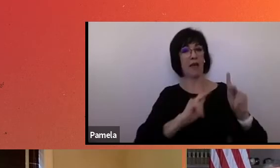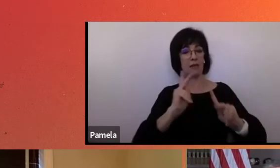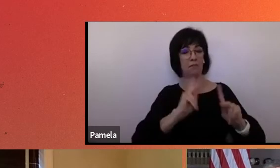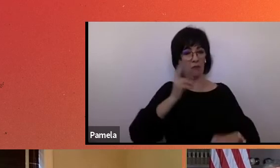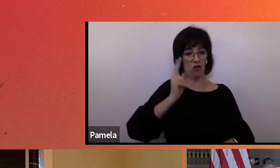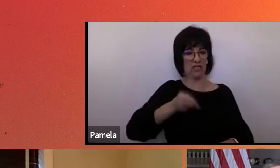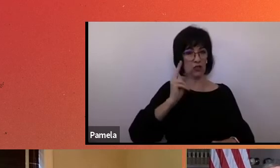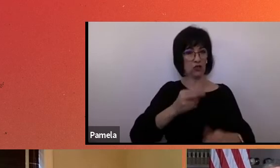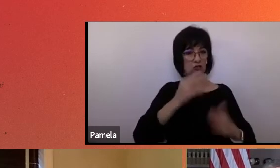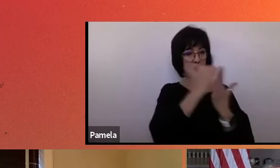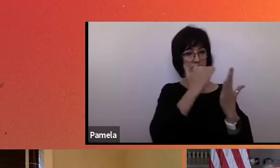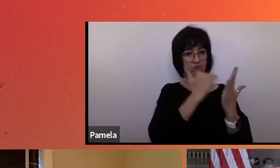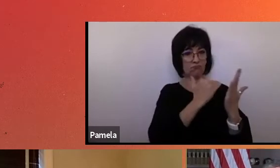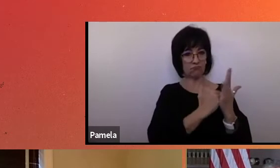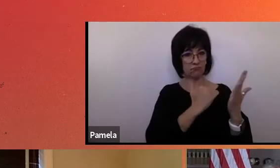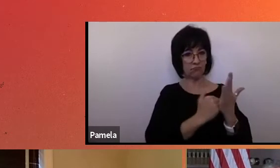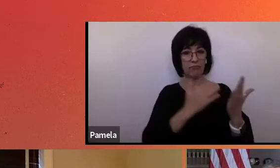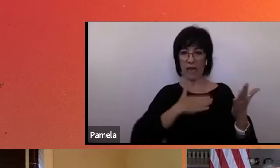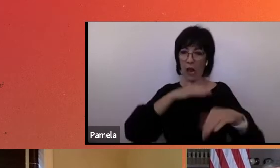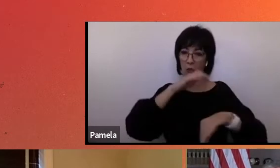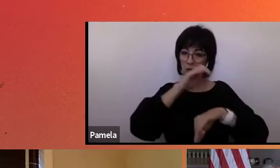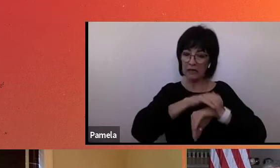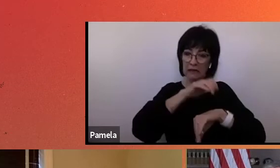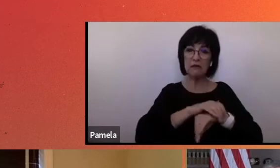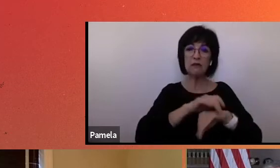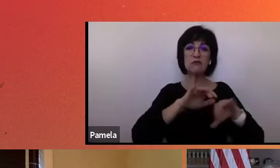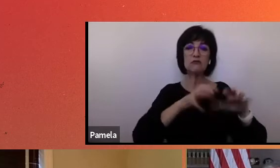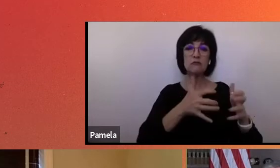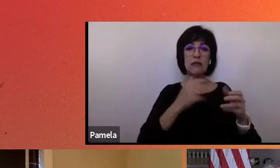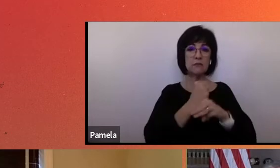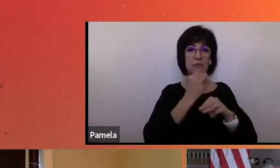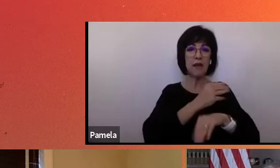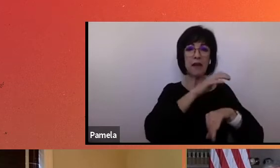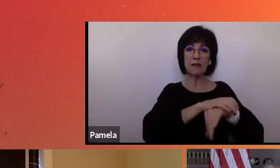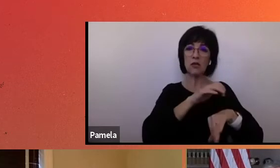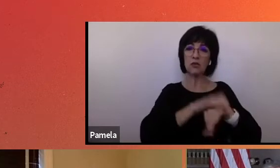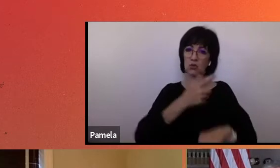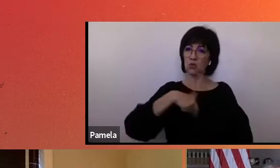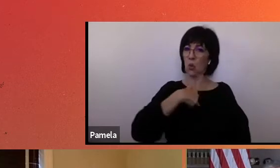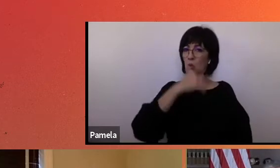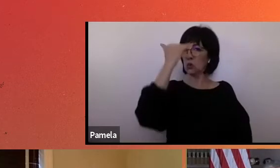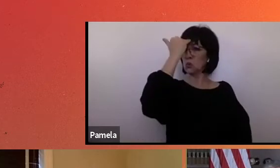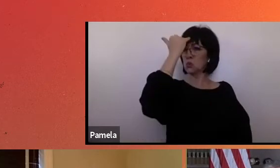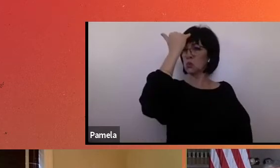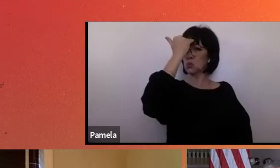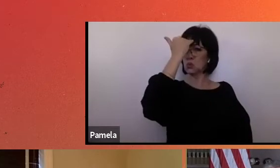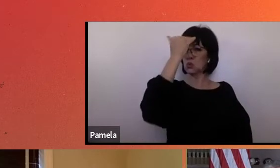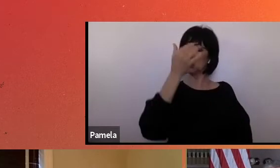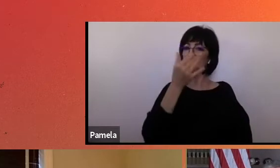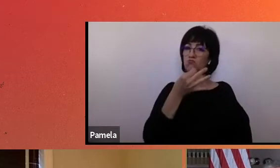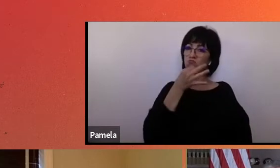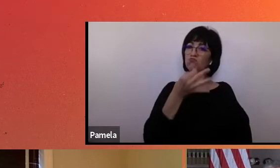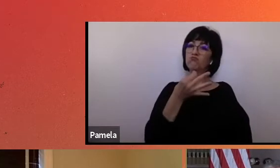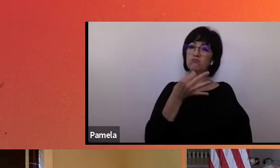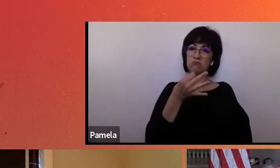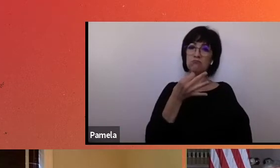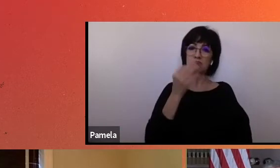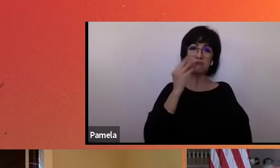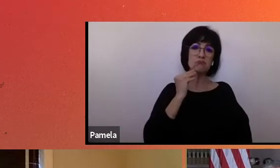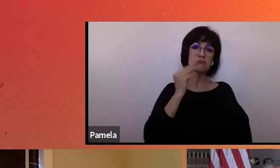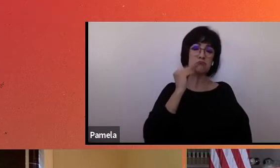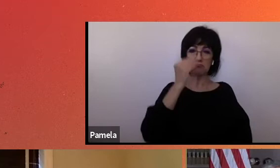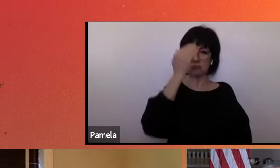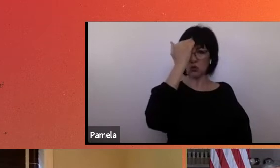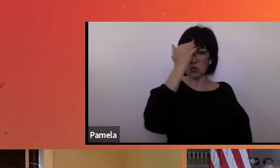our math classes, our English classes, and so forth. And so we knew about Black history, and we knew about slavery. We even knew